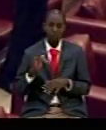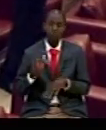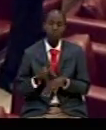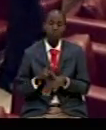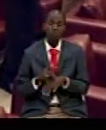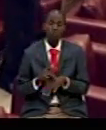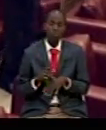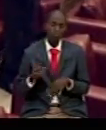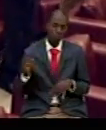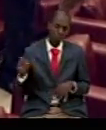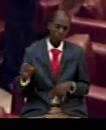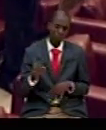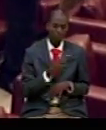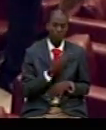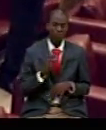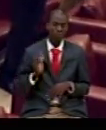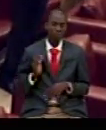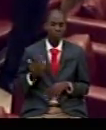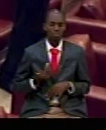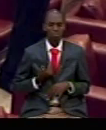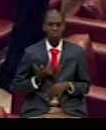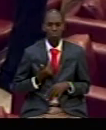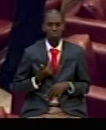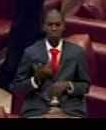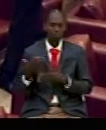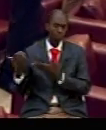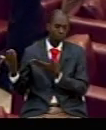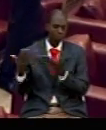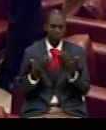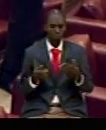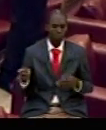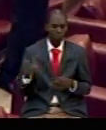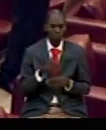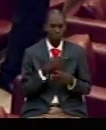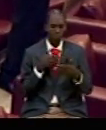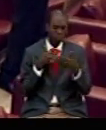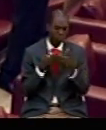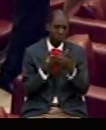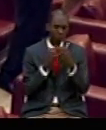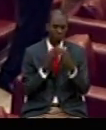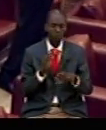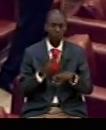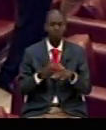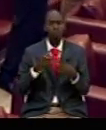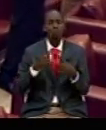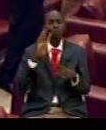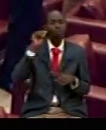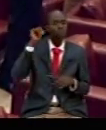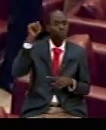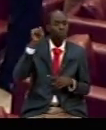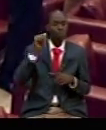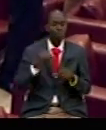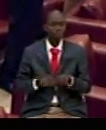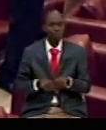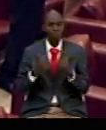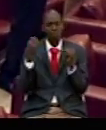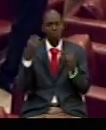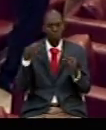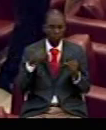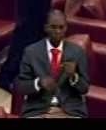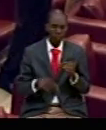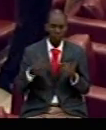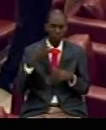Touch their soul. Draw them nearer unto yourself. Break down the wall